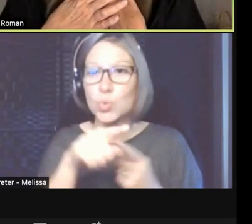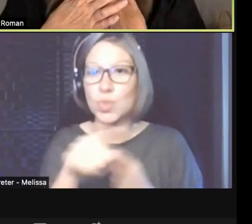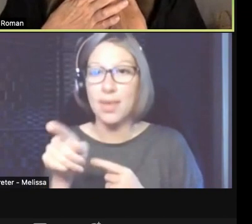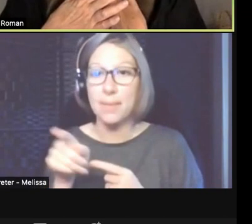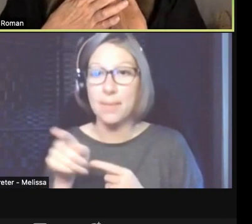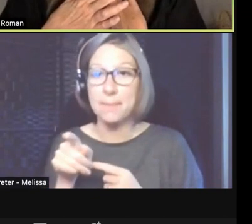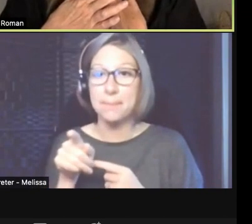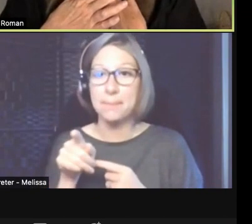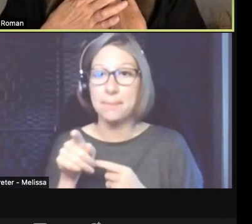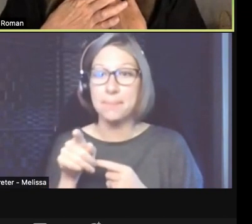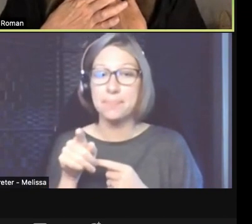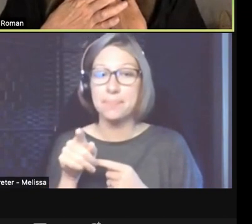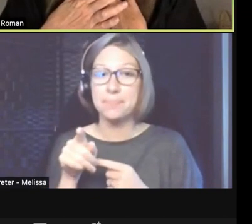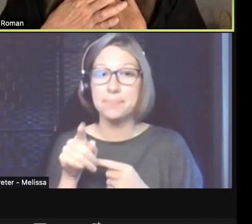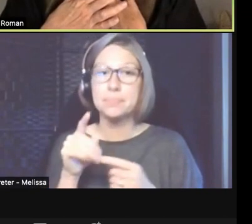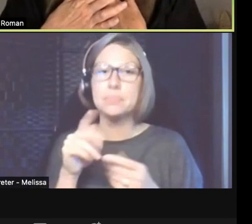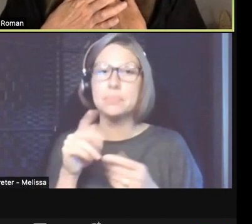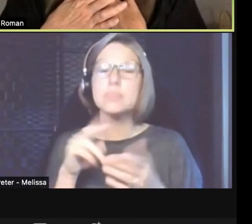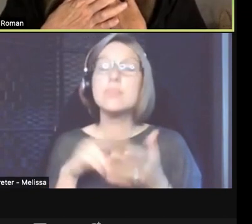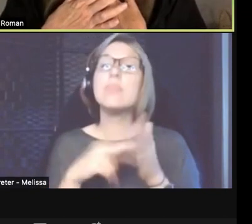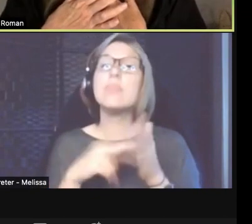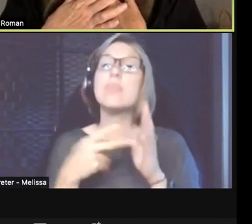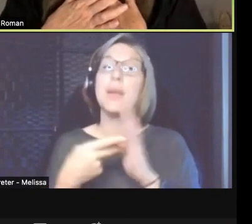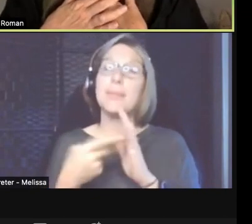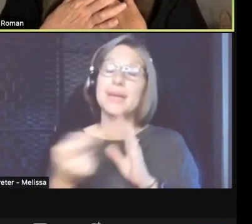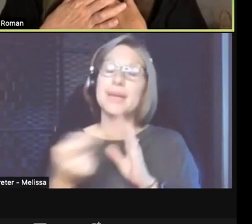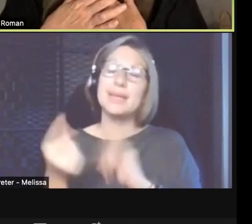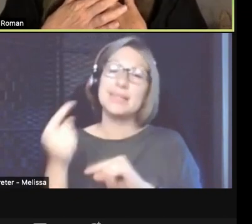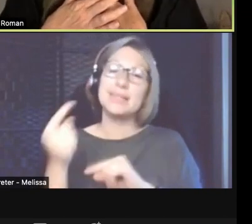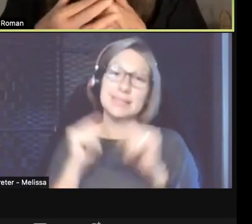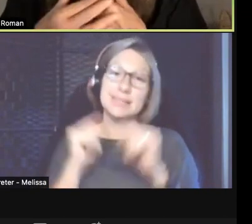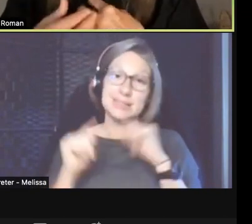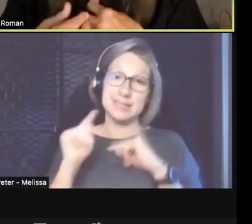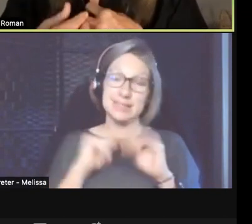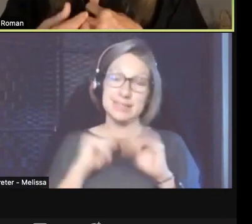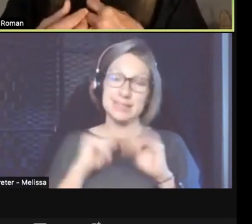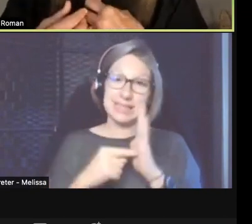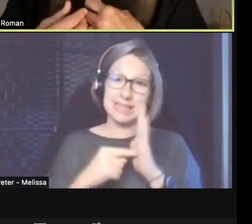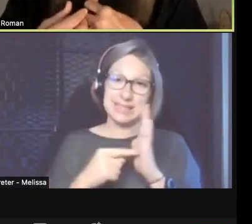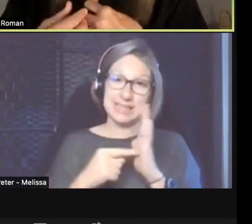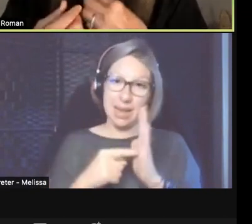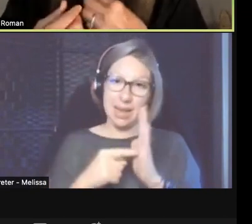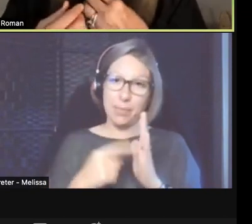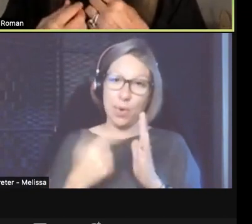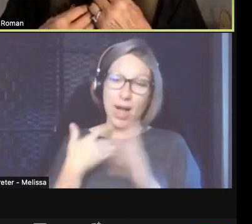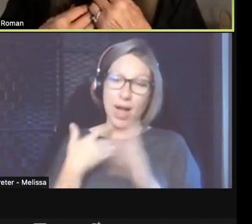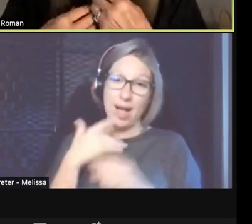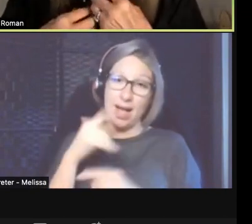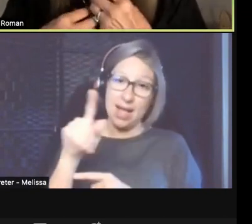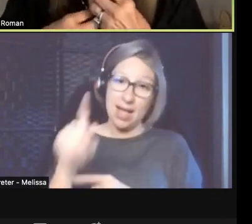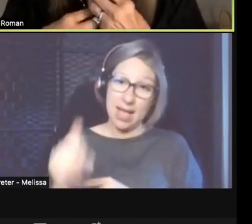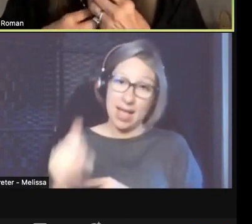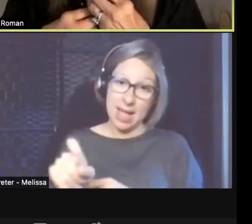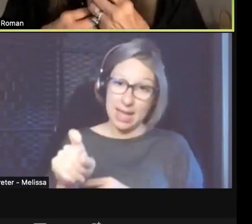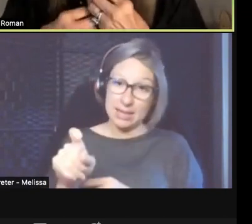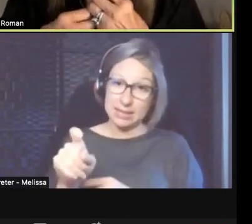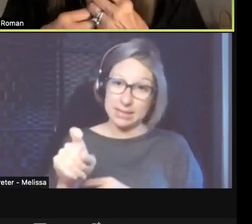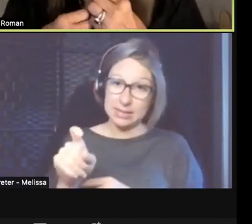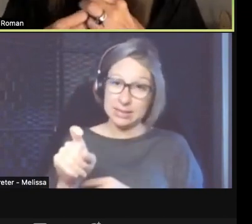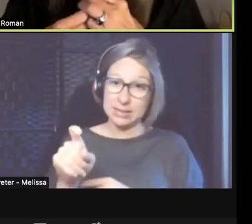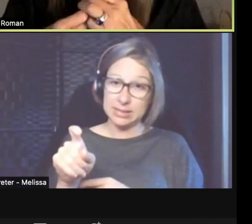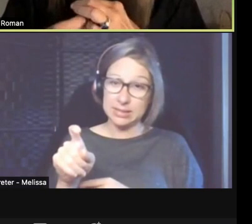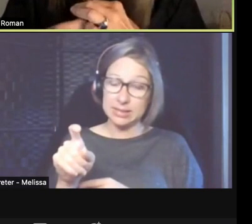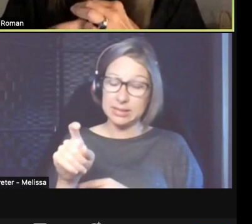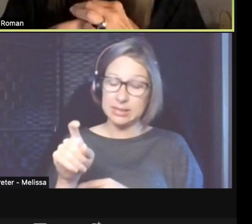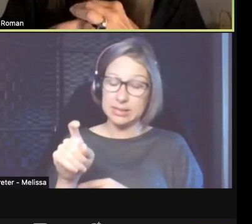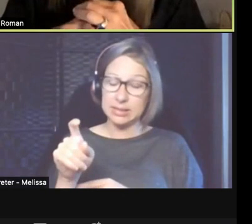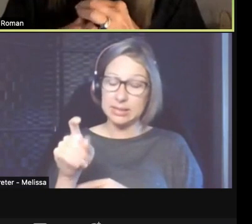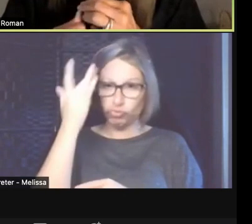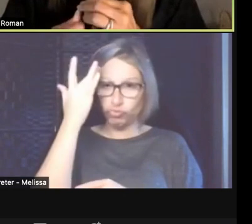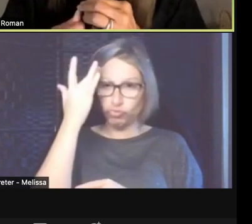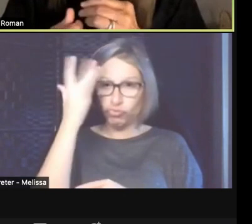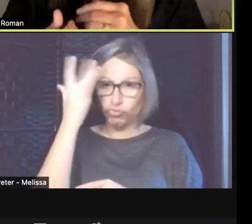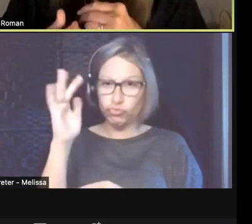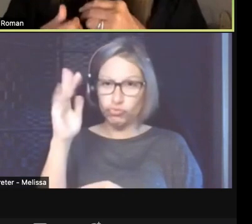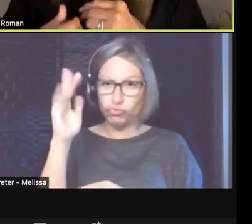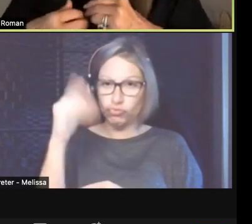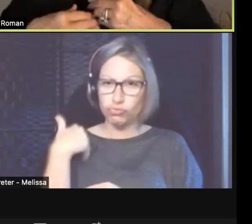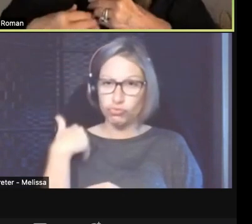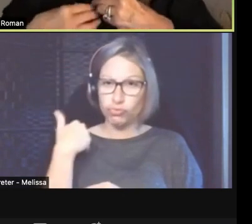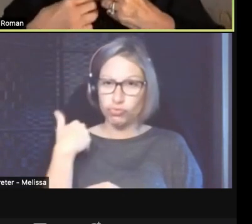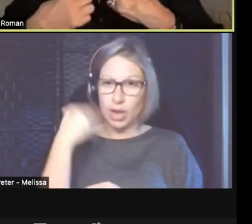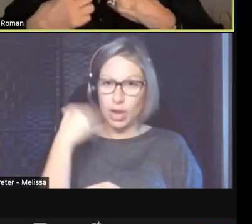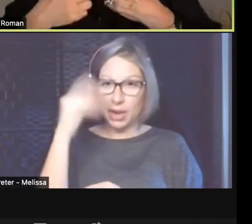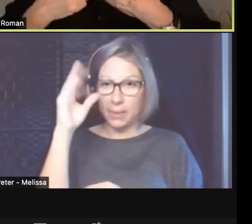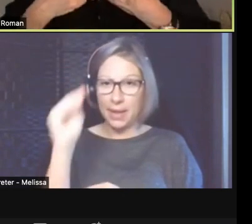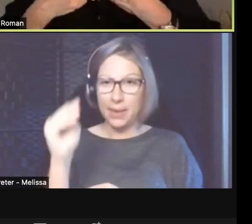So, going back to my example earlier, when I asked this young man, this really bright young man, and I said to